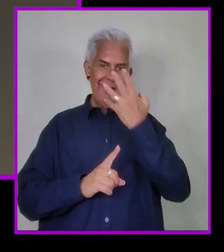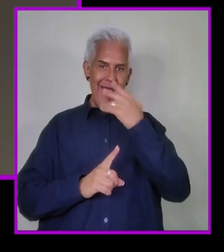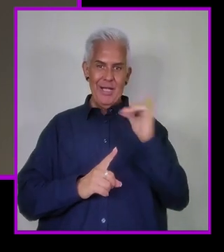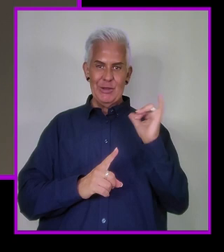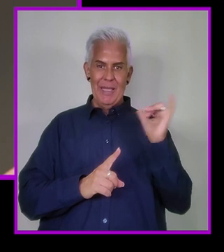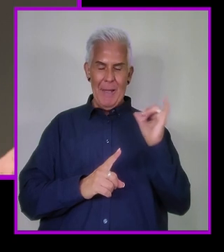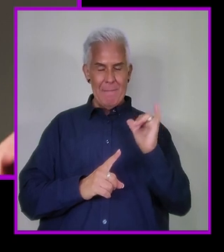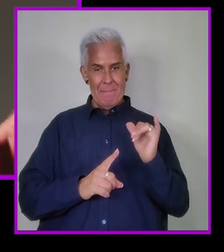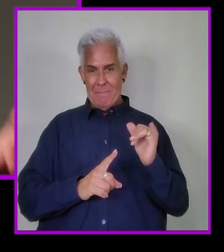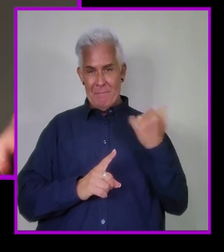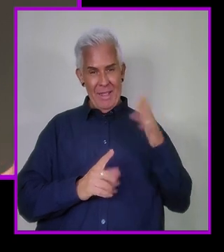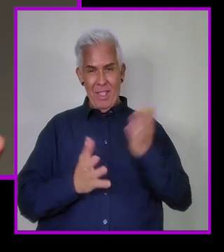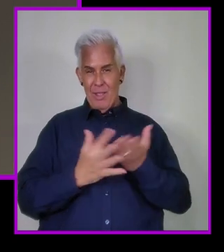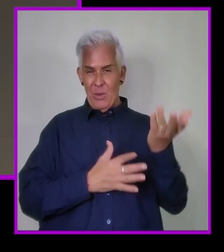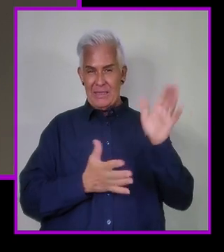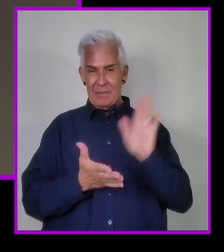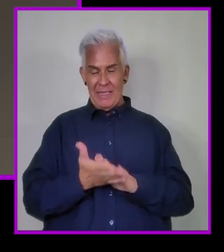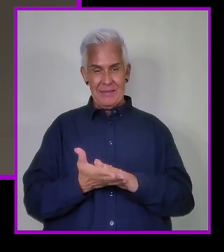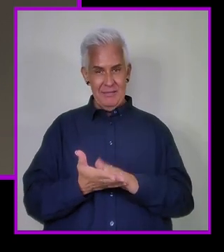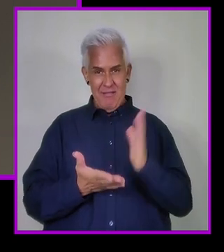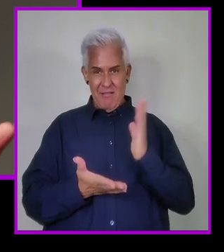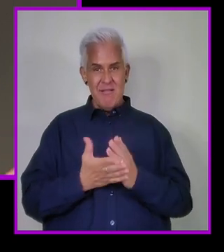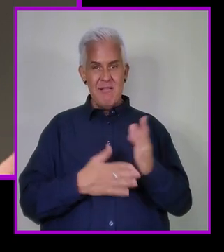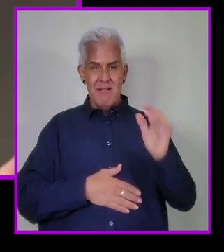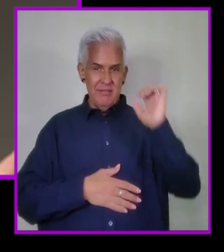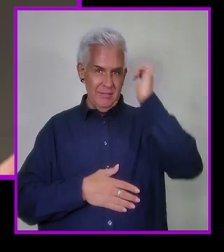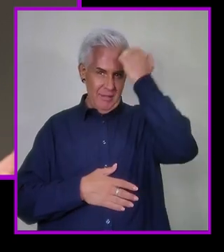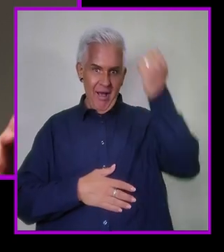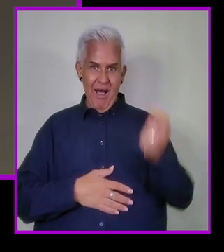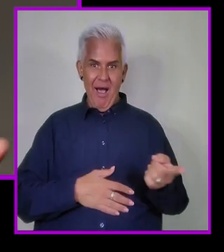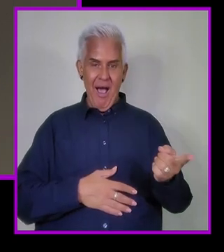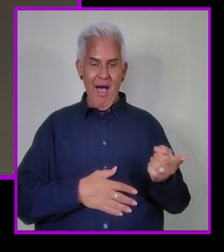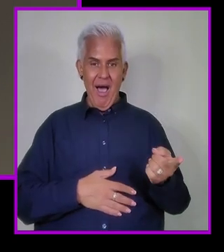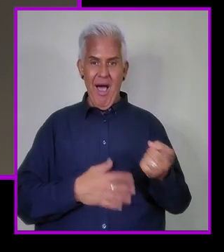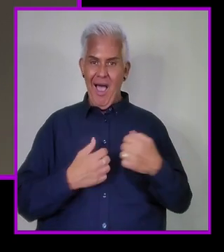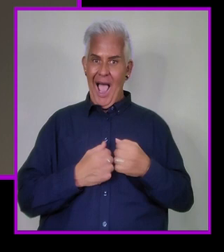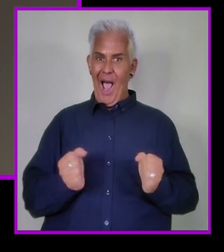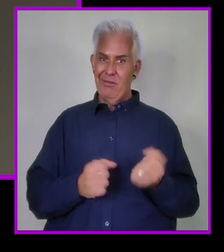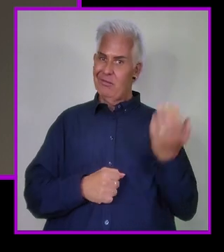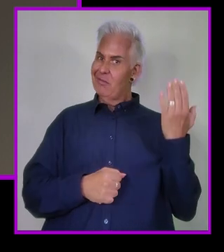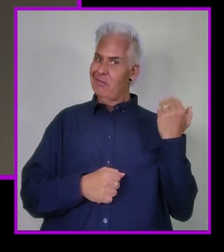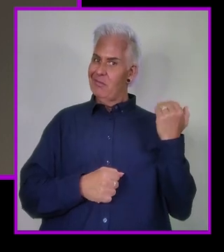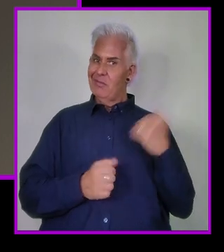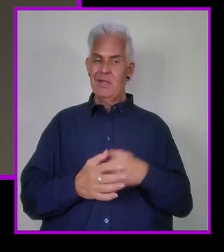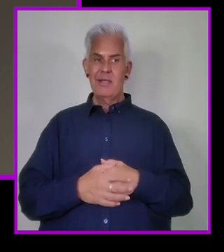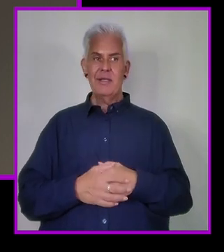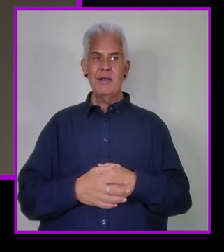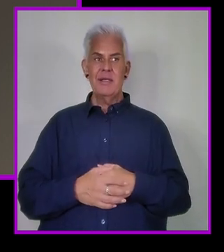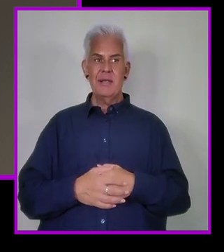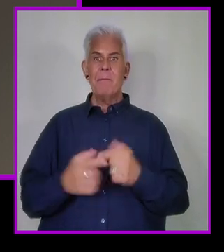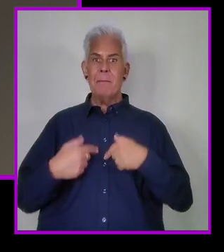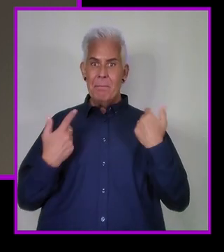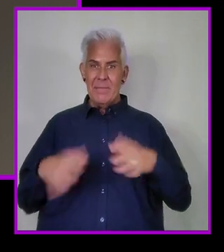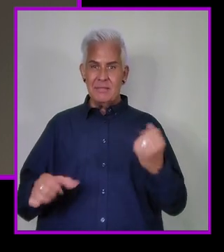the same experience, and it clearly scarred him. Mm. And it's only, although he only came out very recently. I was